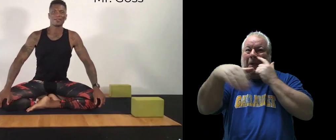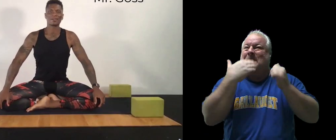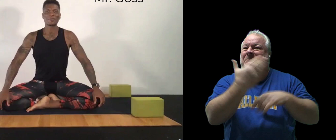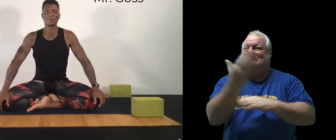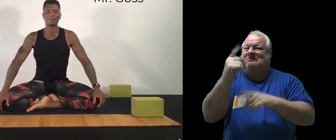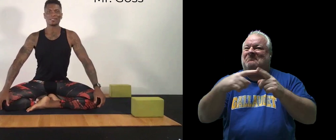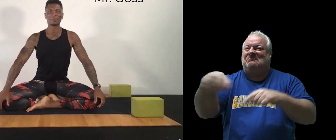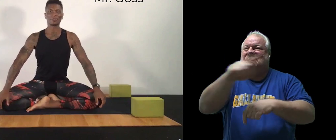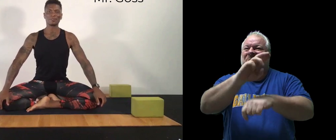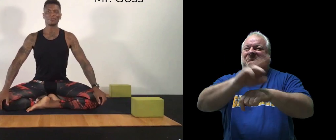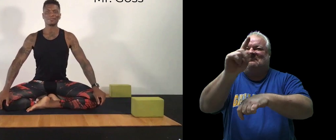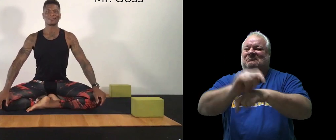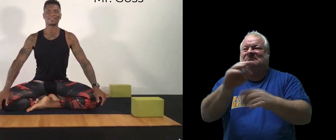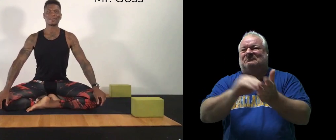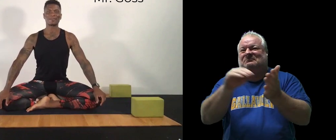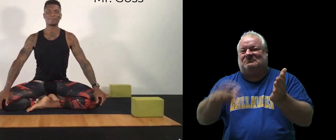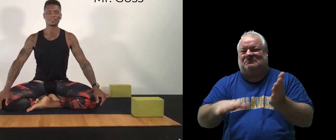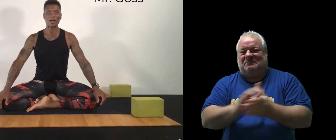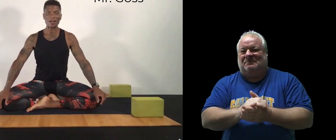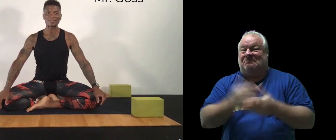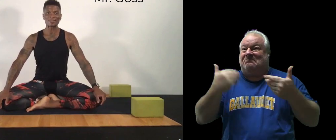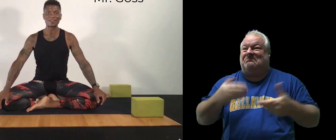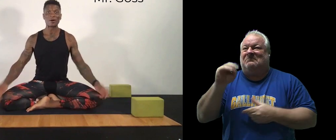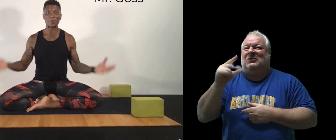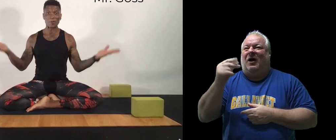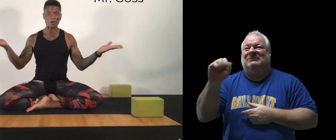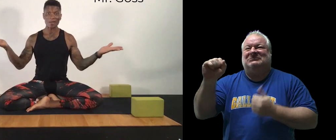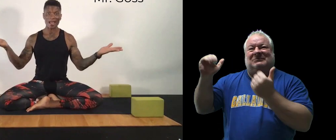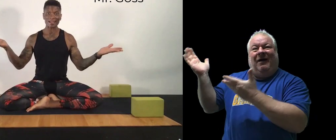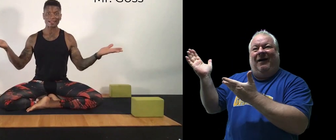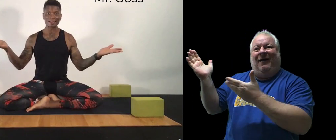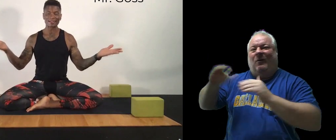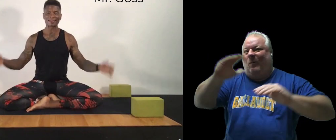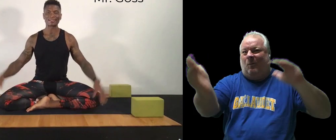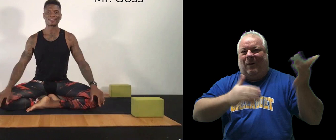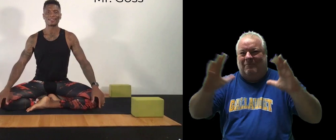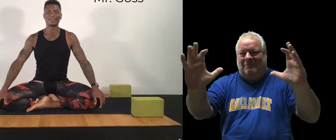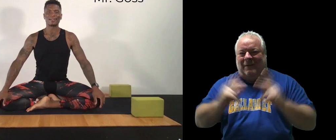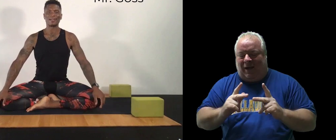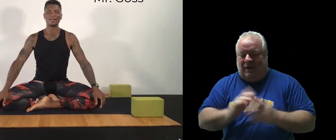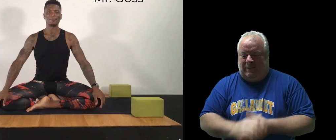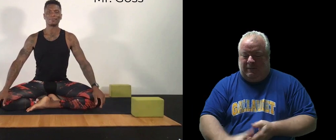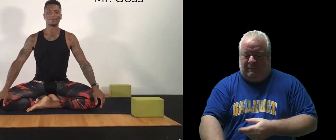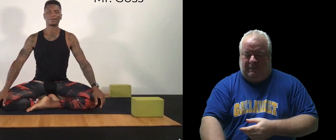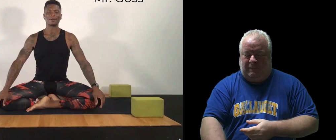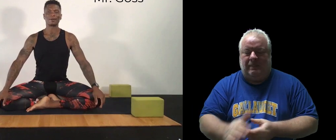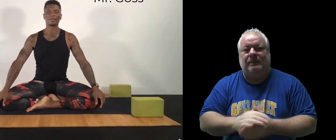Well, good morning, Raymond Temple students. Mr. Goff, welcome back.